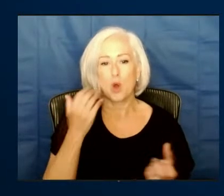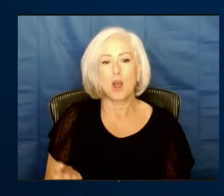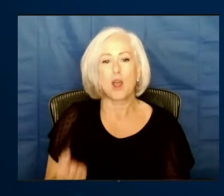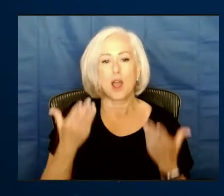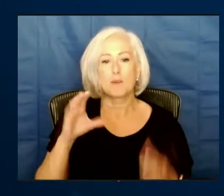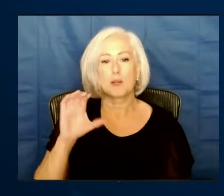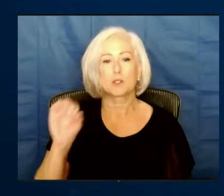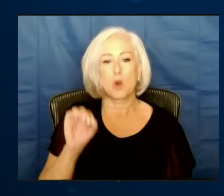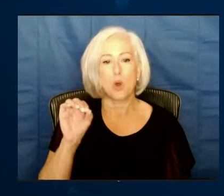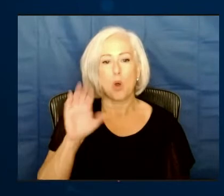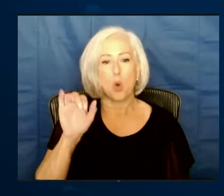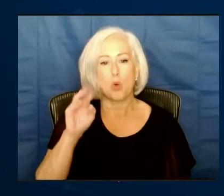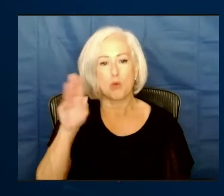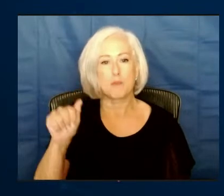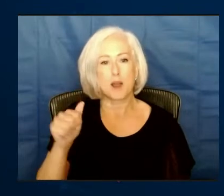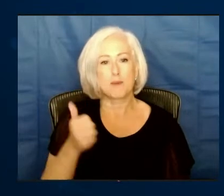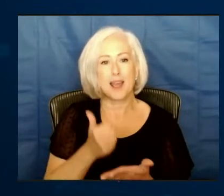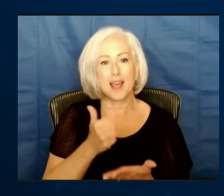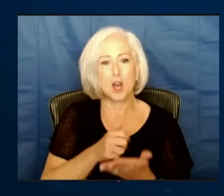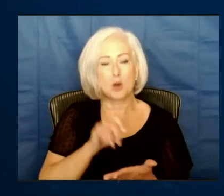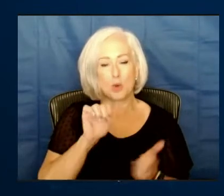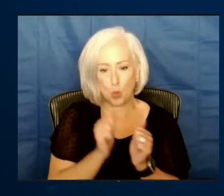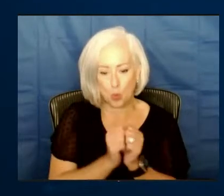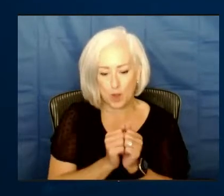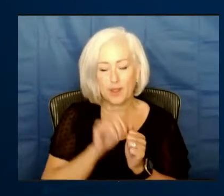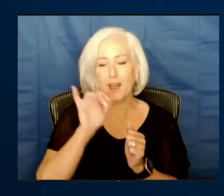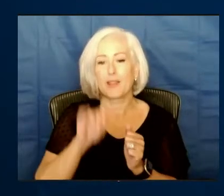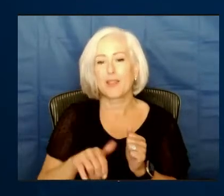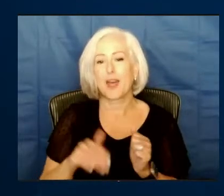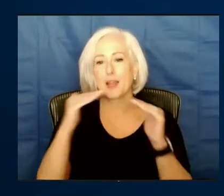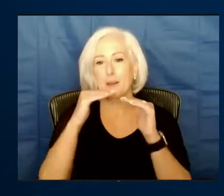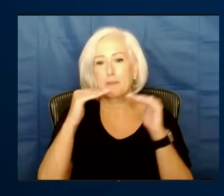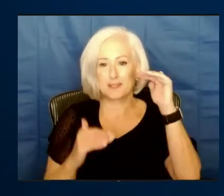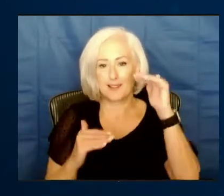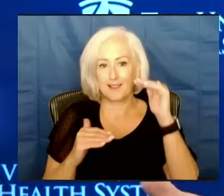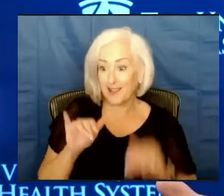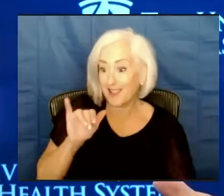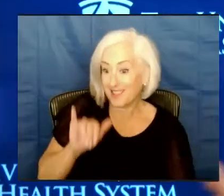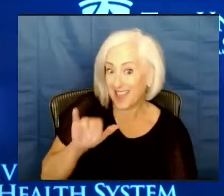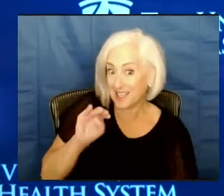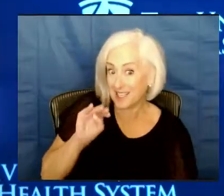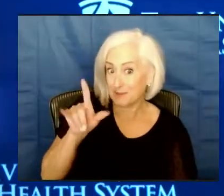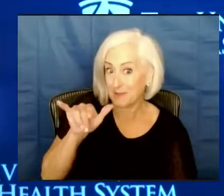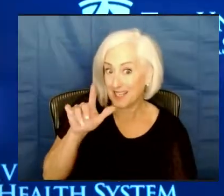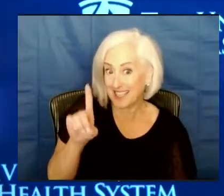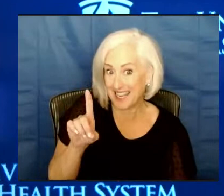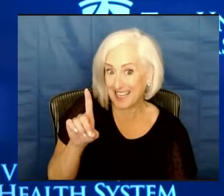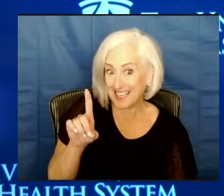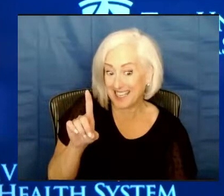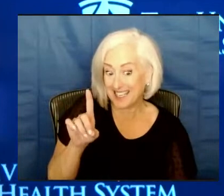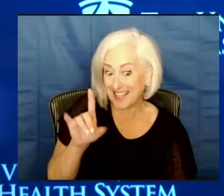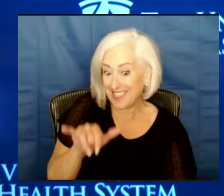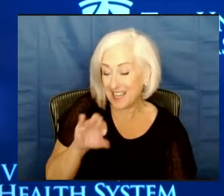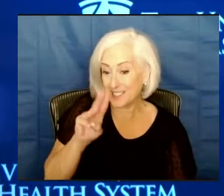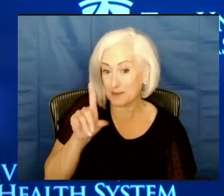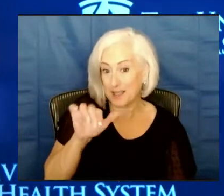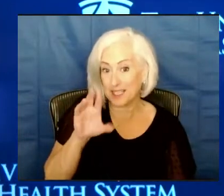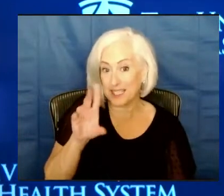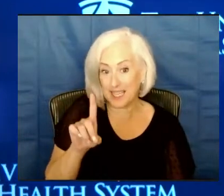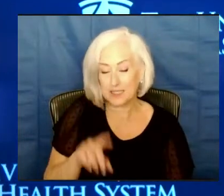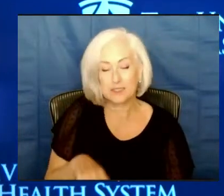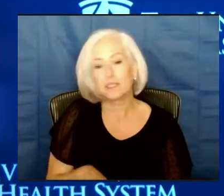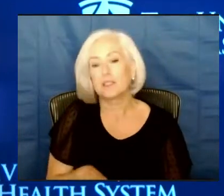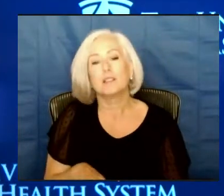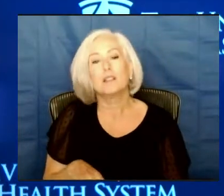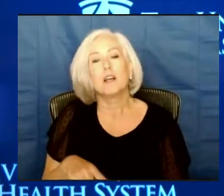these disparities. Well, that's Medicaid, right? That's Medicaid expansion. That is Obamacare. But I think the Affordable Care Act